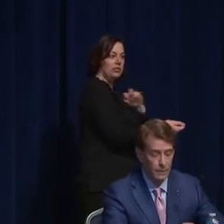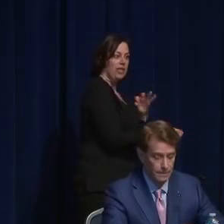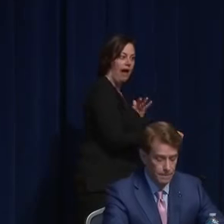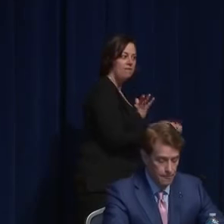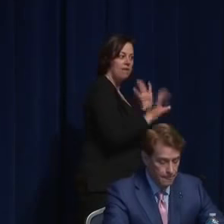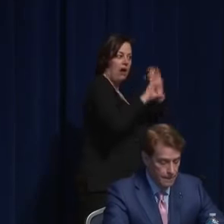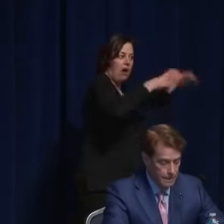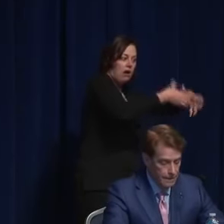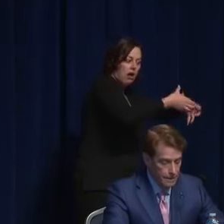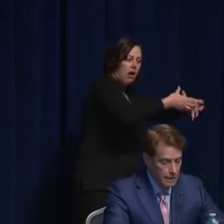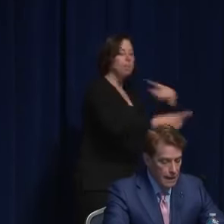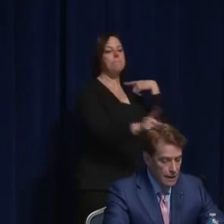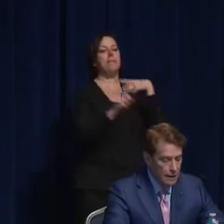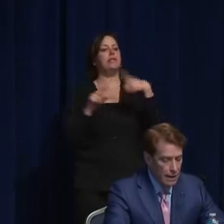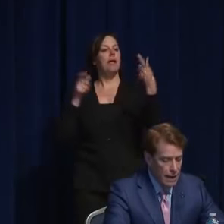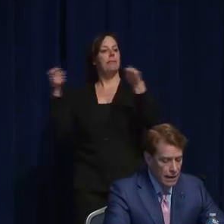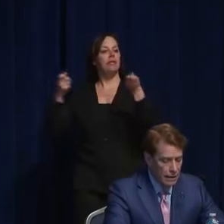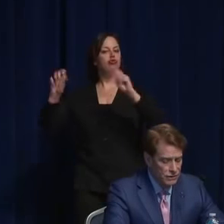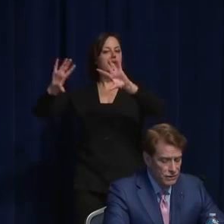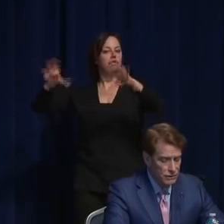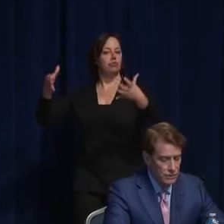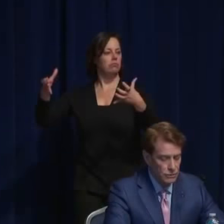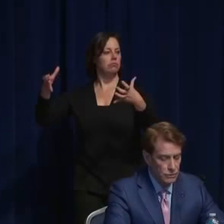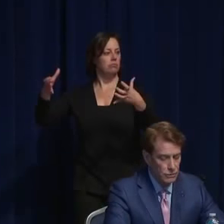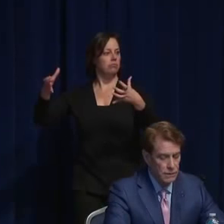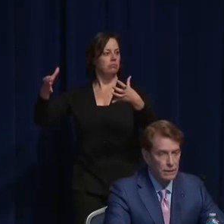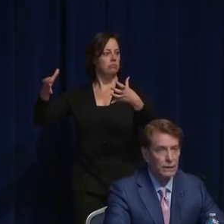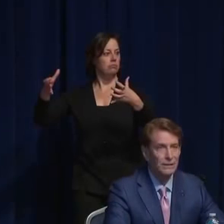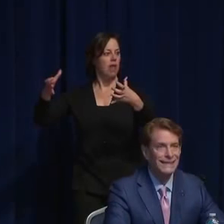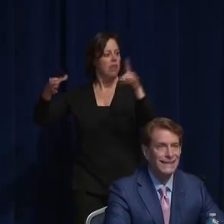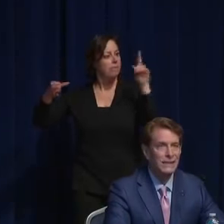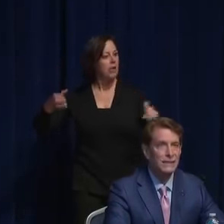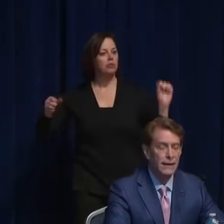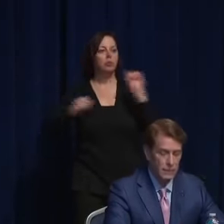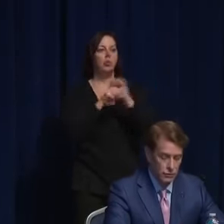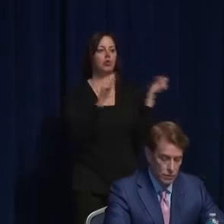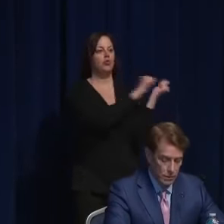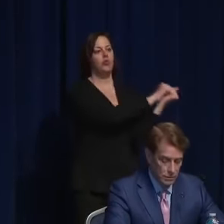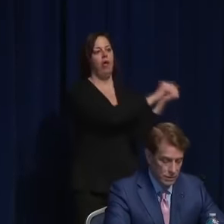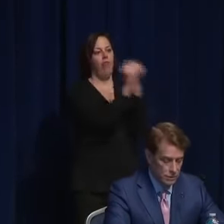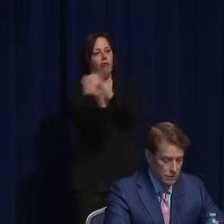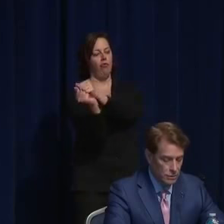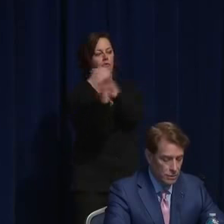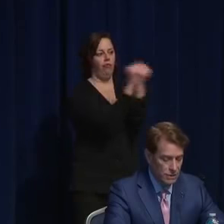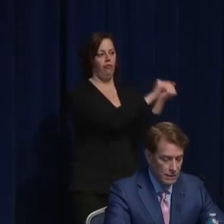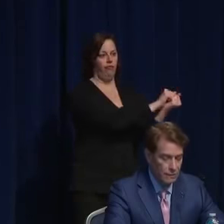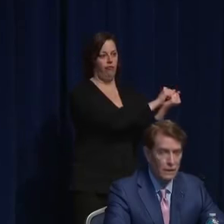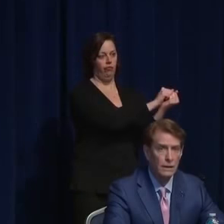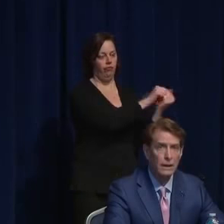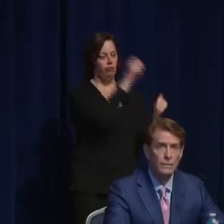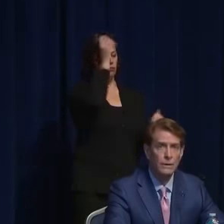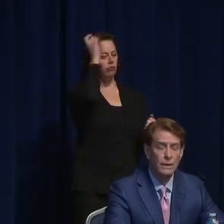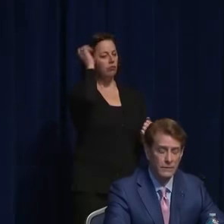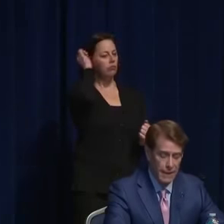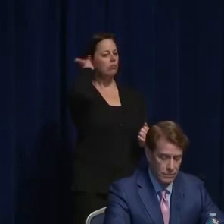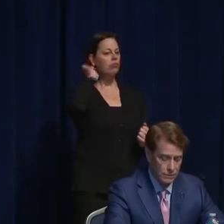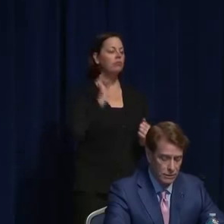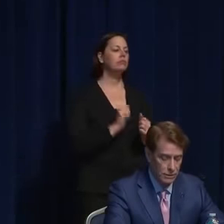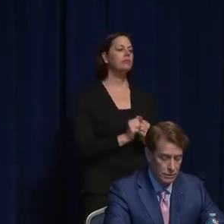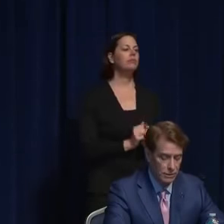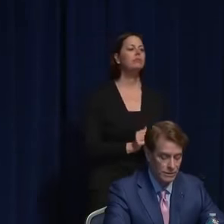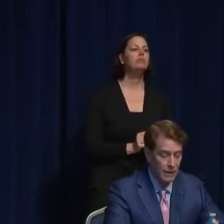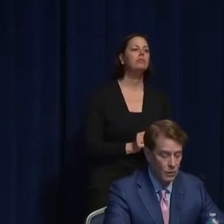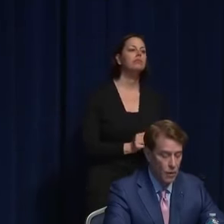people. Our health systems in New Jersey are seeing staffing shortages due to the significant number of doctors